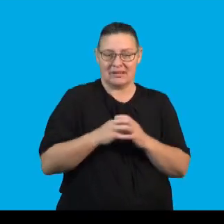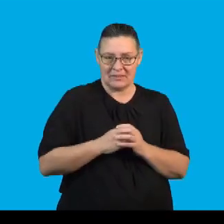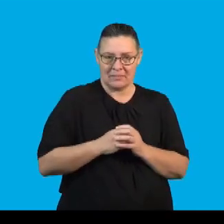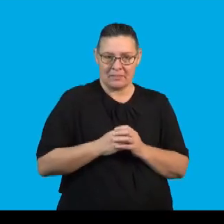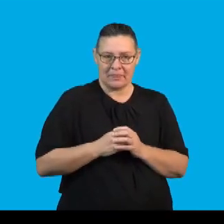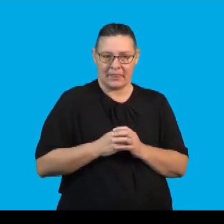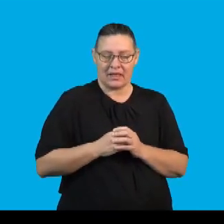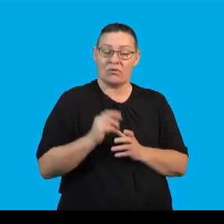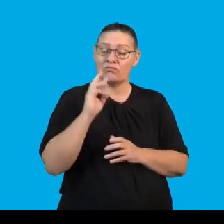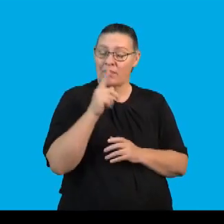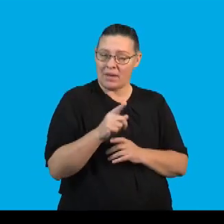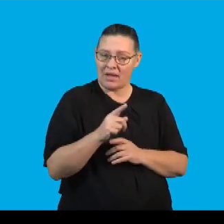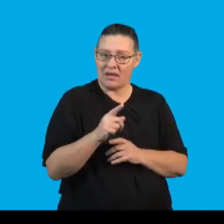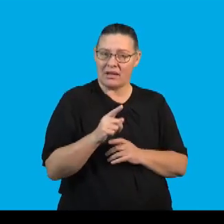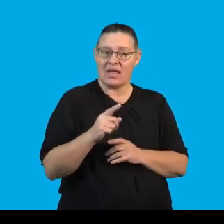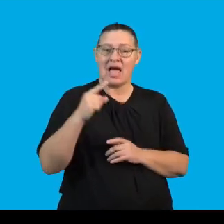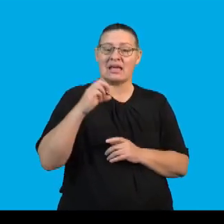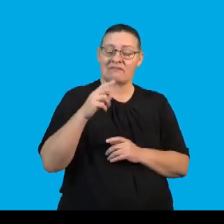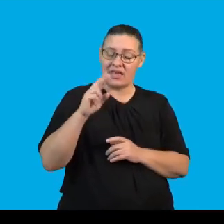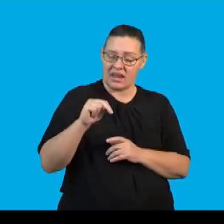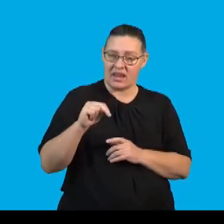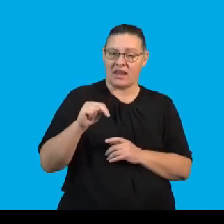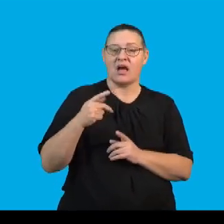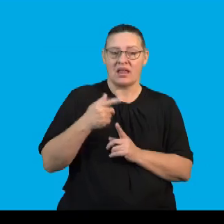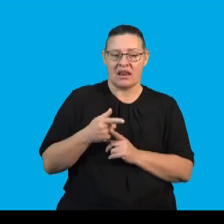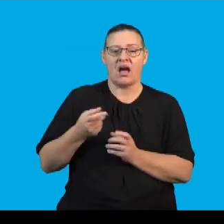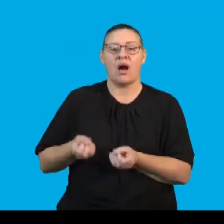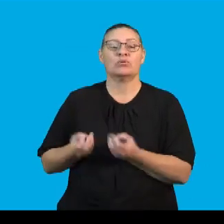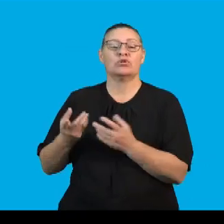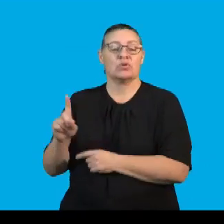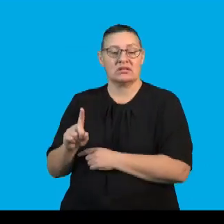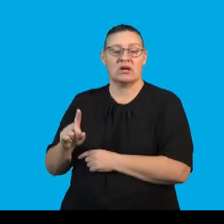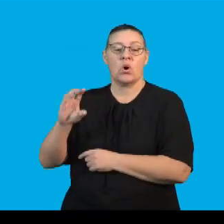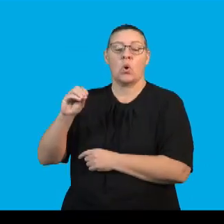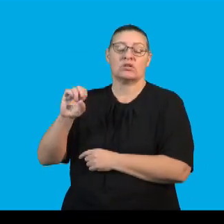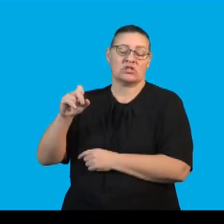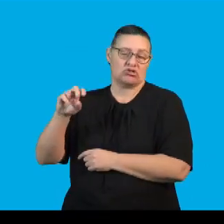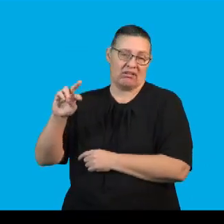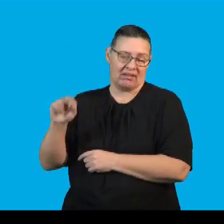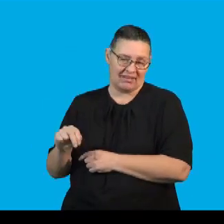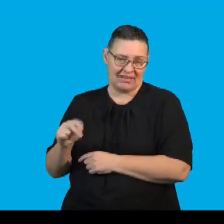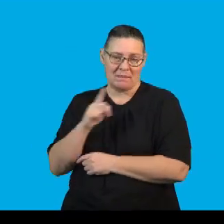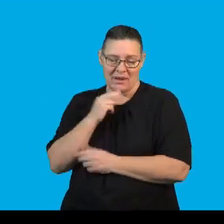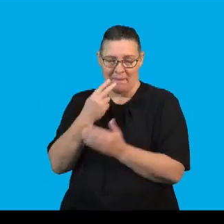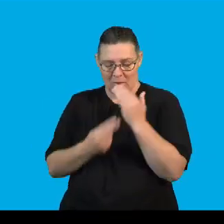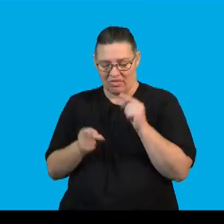it grows bigger, remember, Graafian follicle secretes estrogen. The 2 hormones are likely to increase.